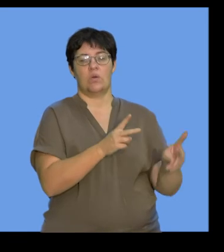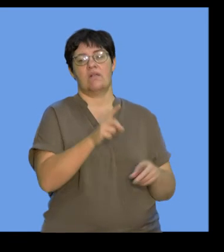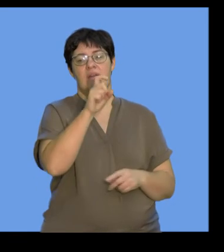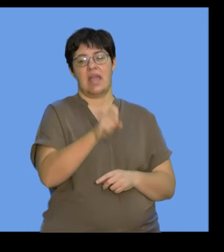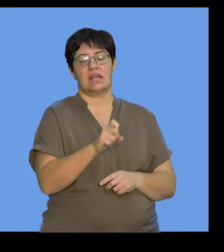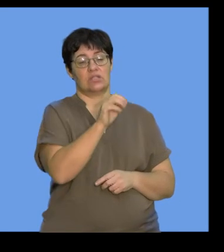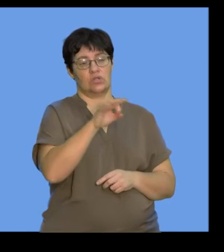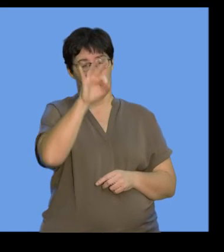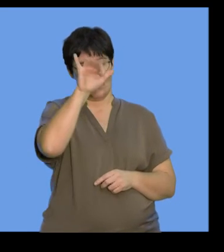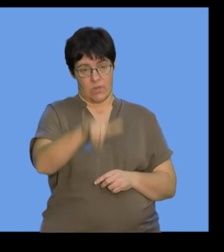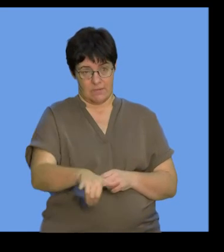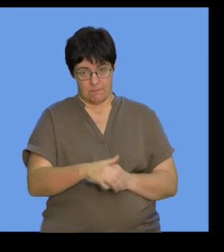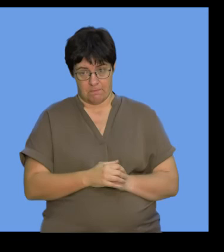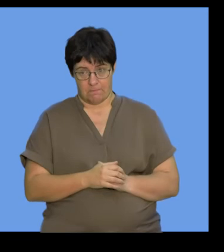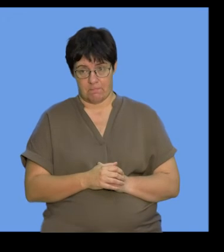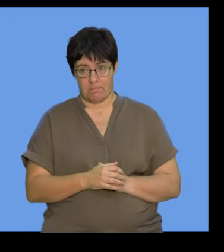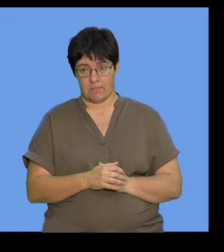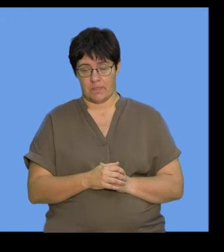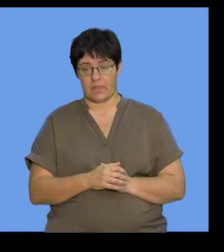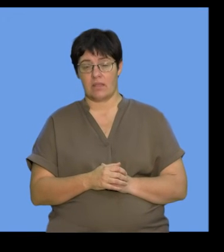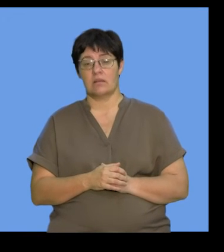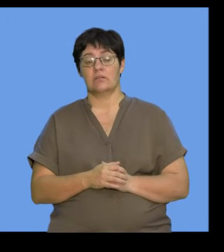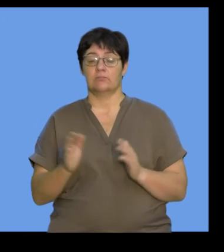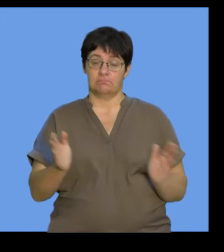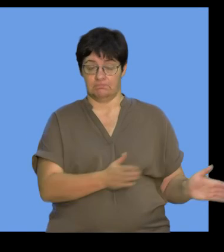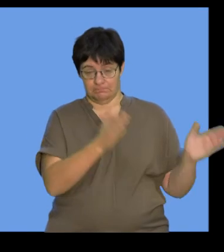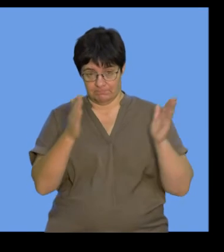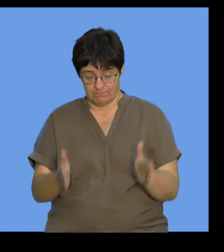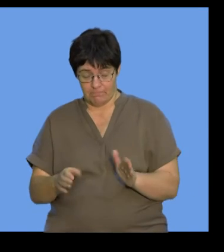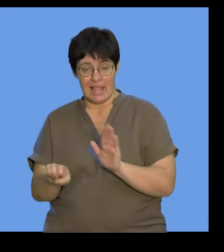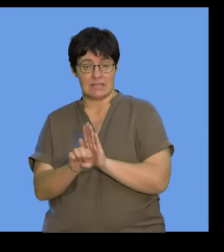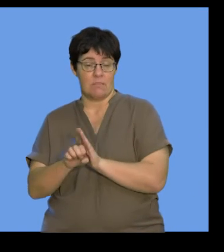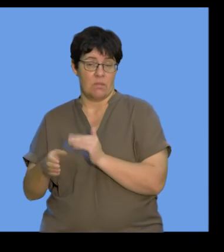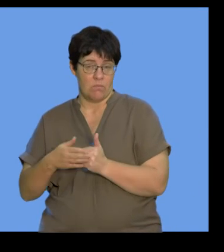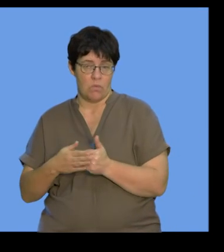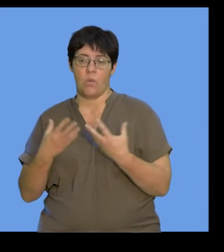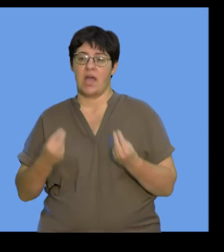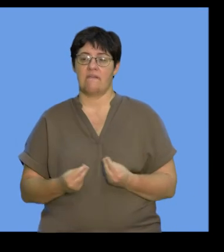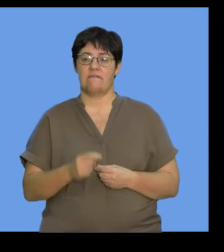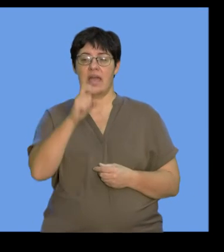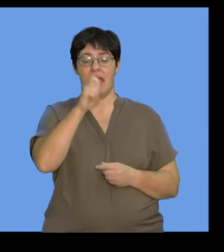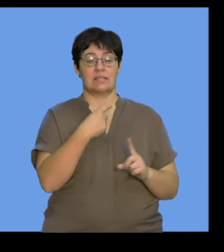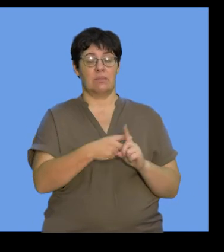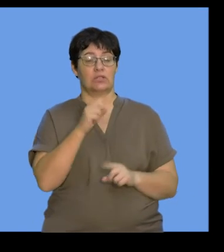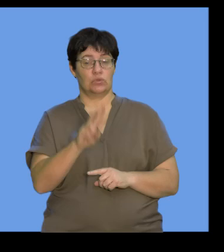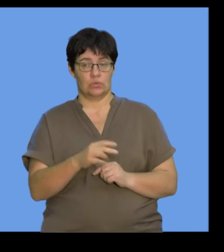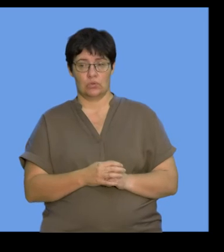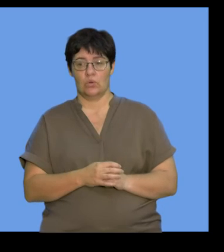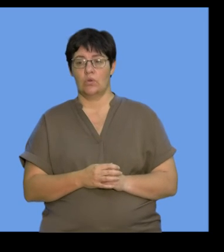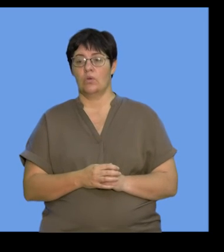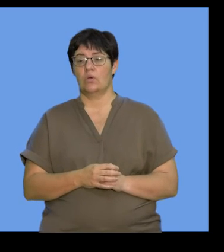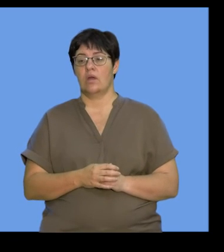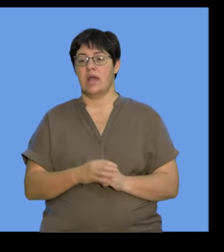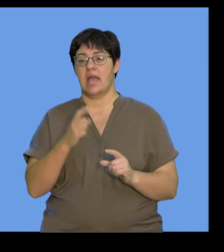cubed y. Now also, another example is I have x plus 2x squared